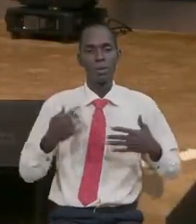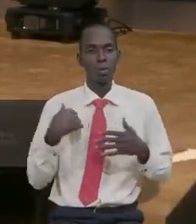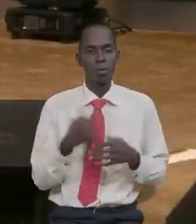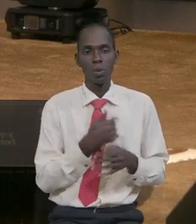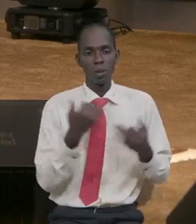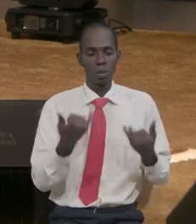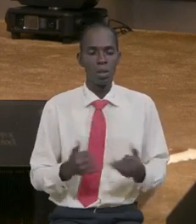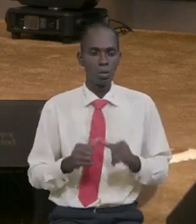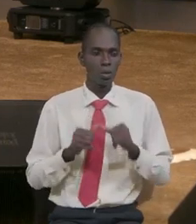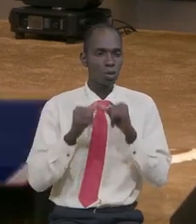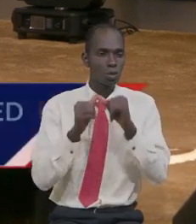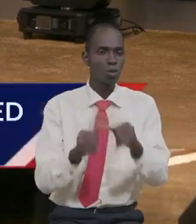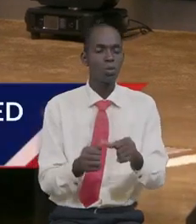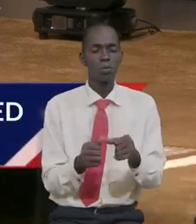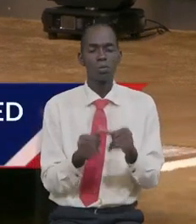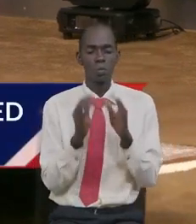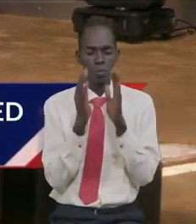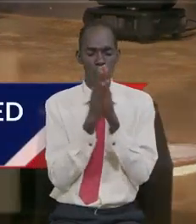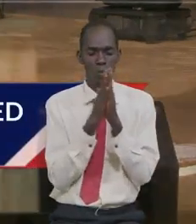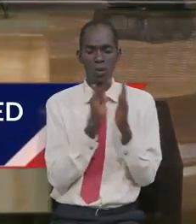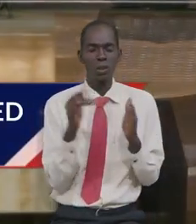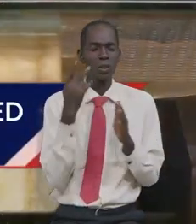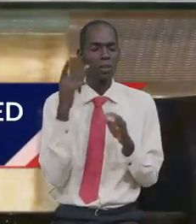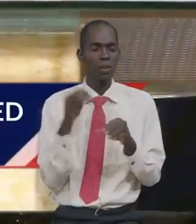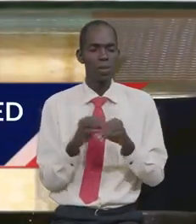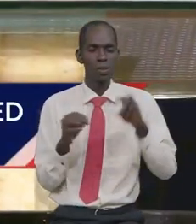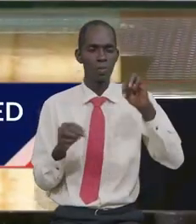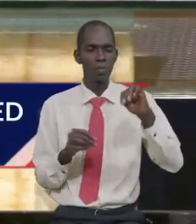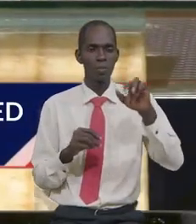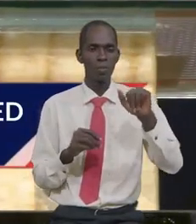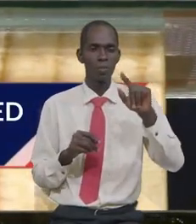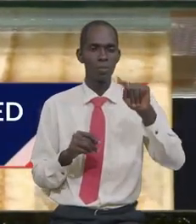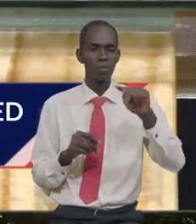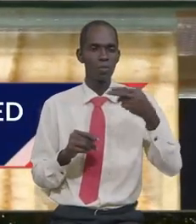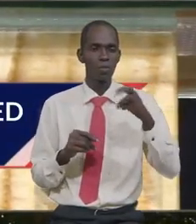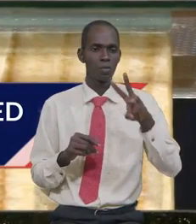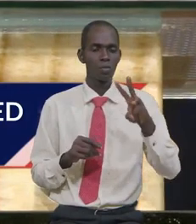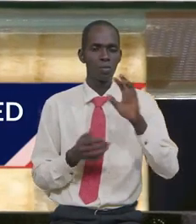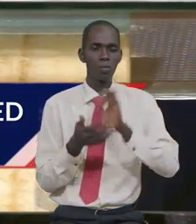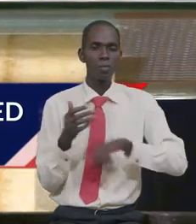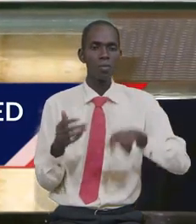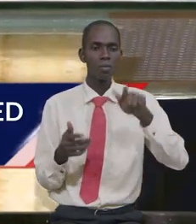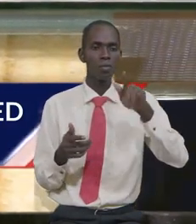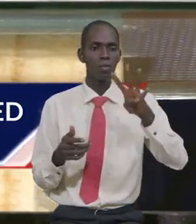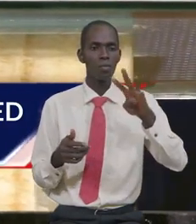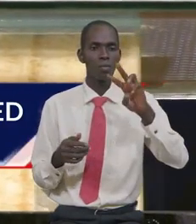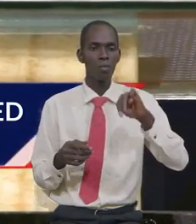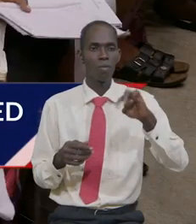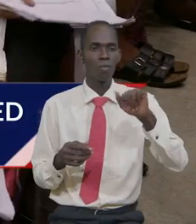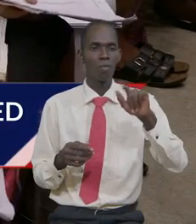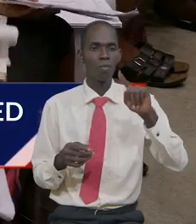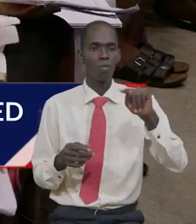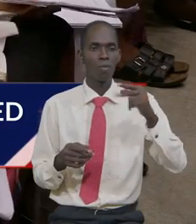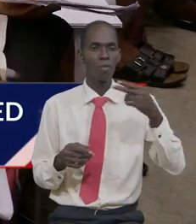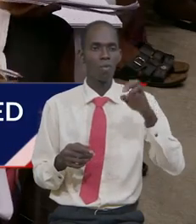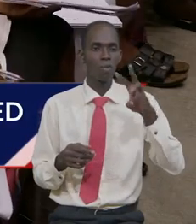Matthew chapter 24, and we're reading there from verse 12. Matthew chapter 24, we're reading from verse